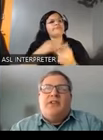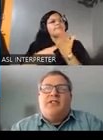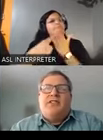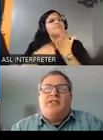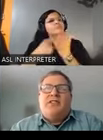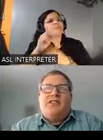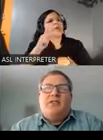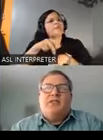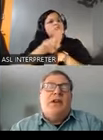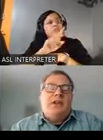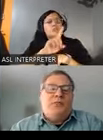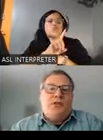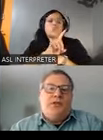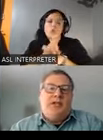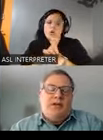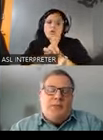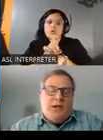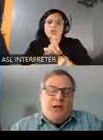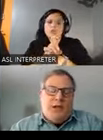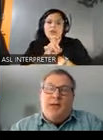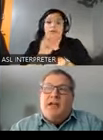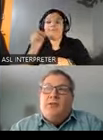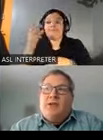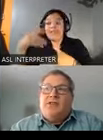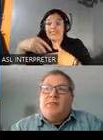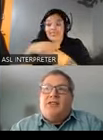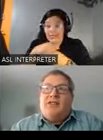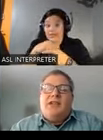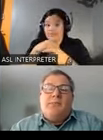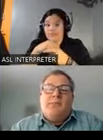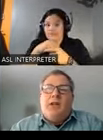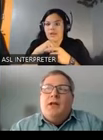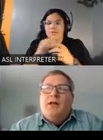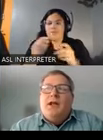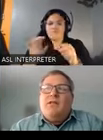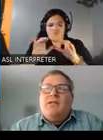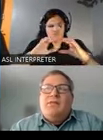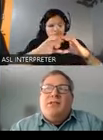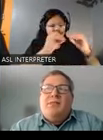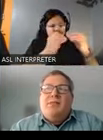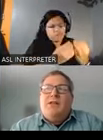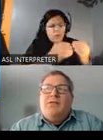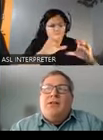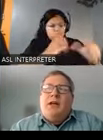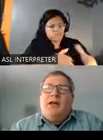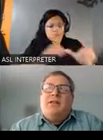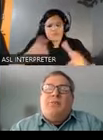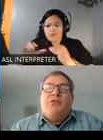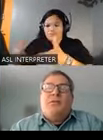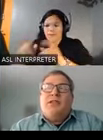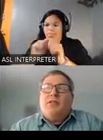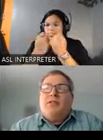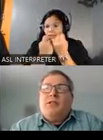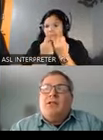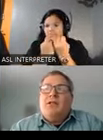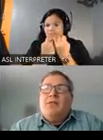on energy justice issues in Puerto Rico and have organized it by theme. The themes that we found that emerged